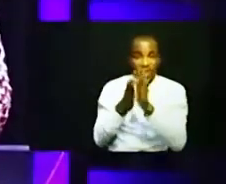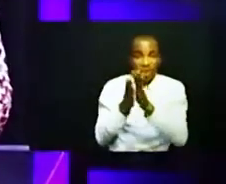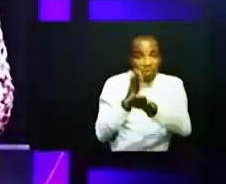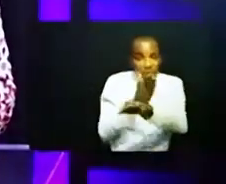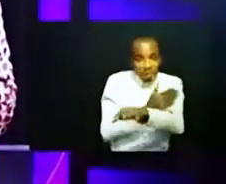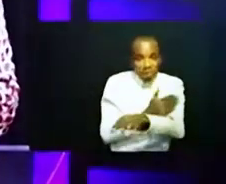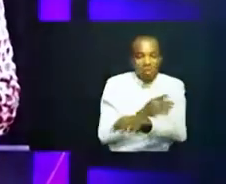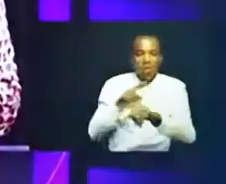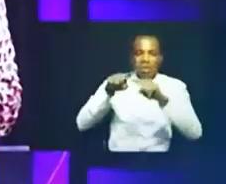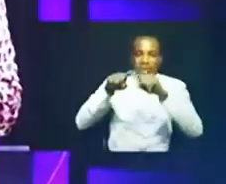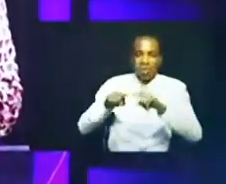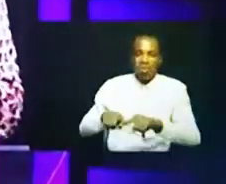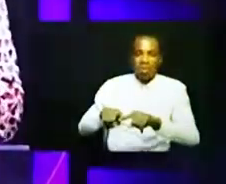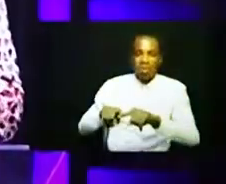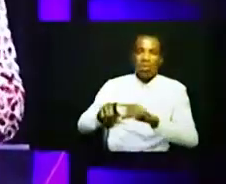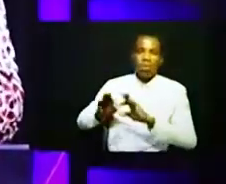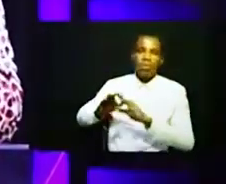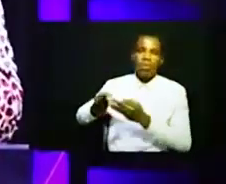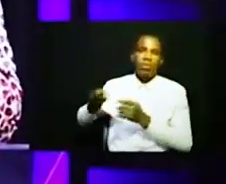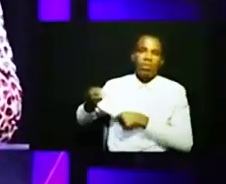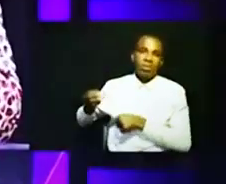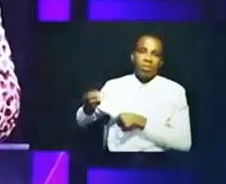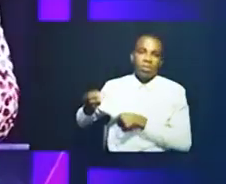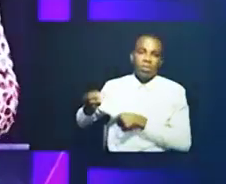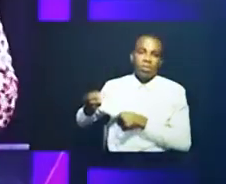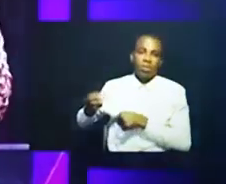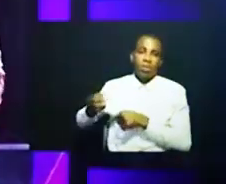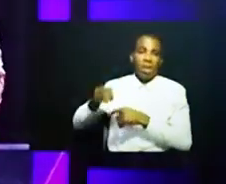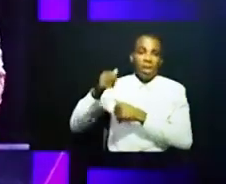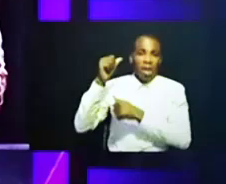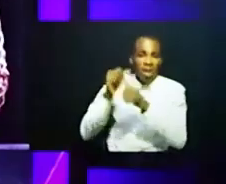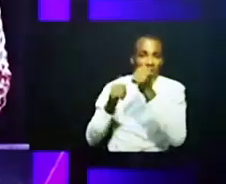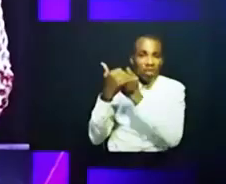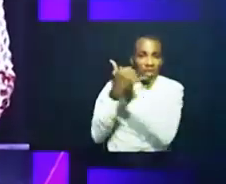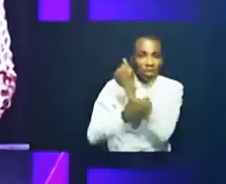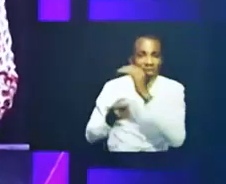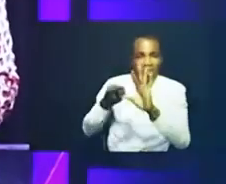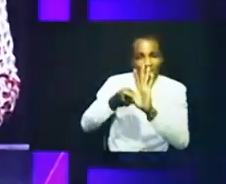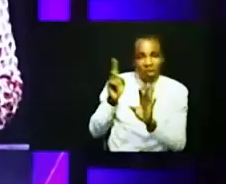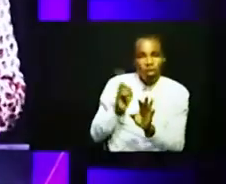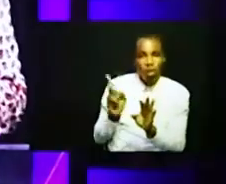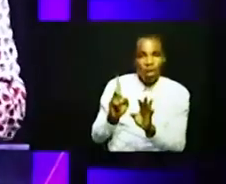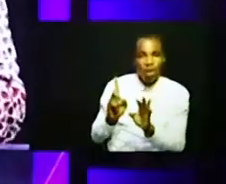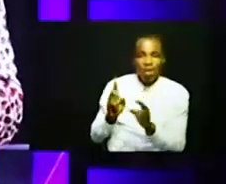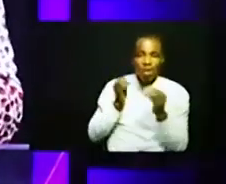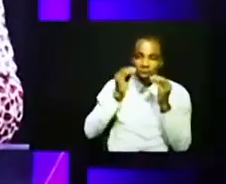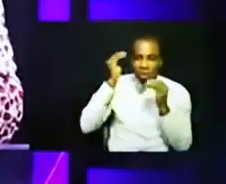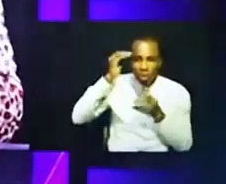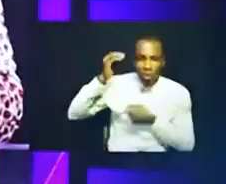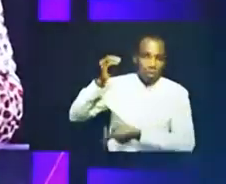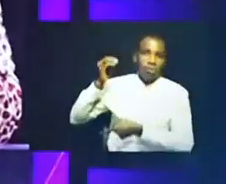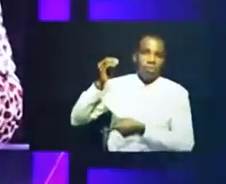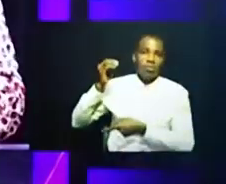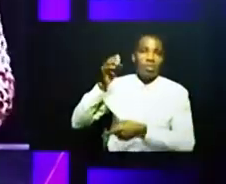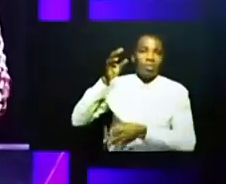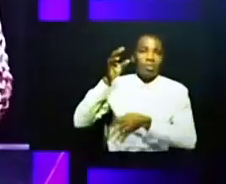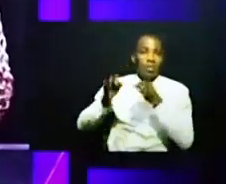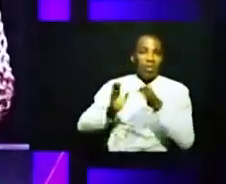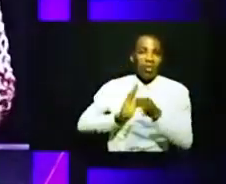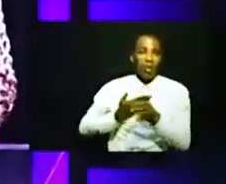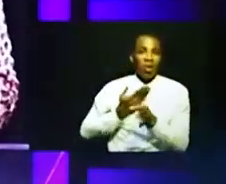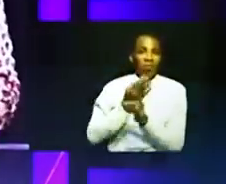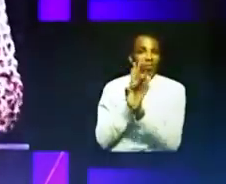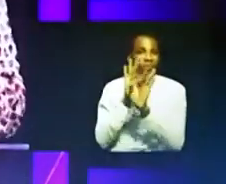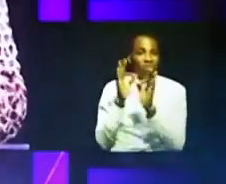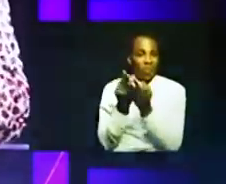society. That is where the nation begins. If we save our family